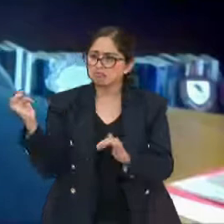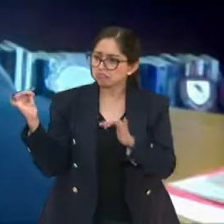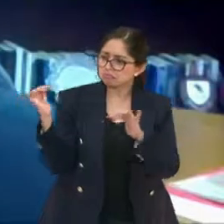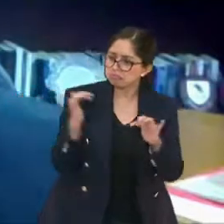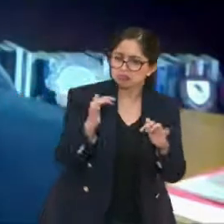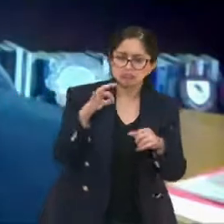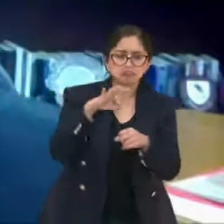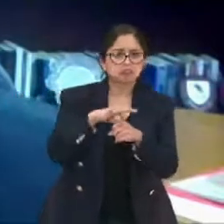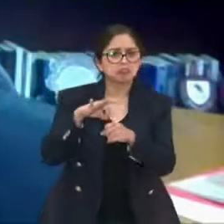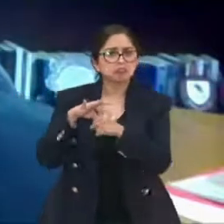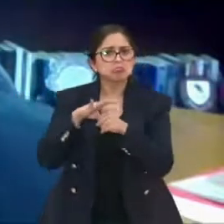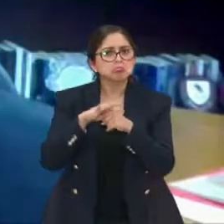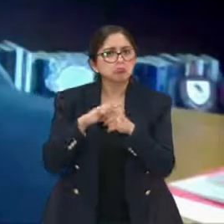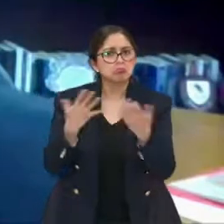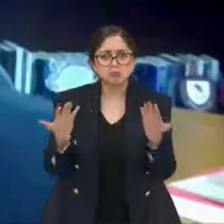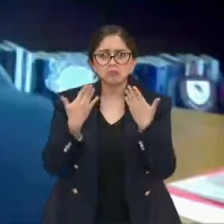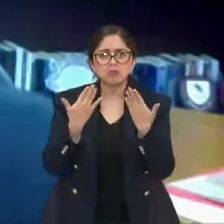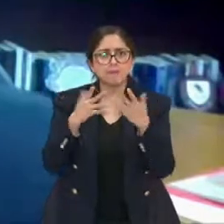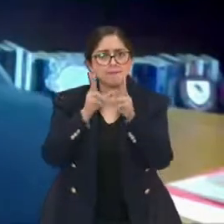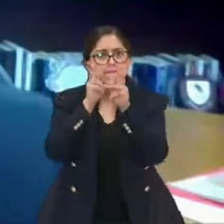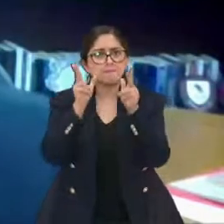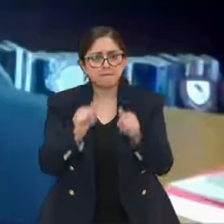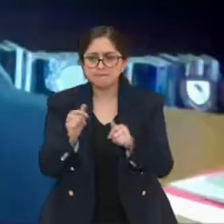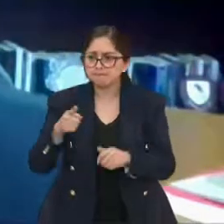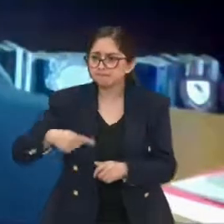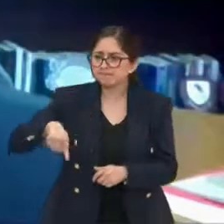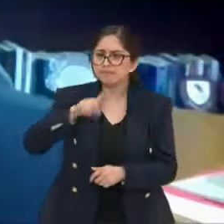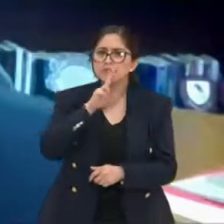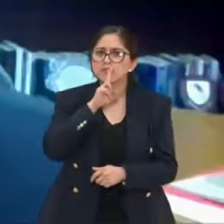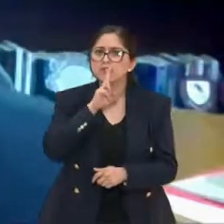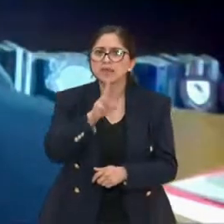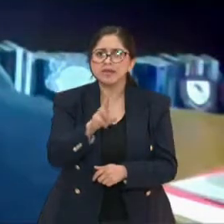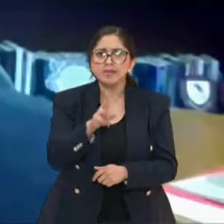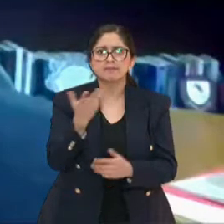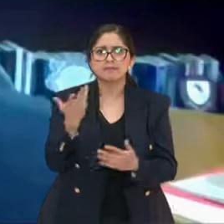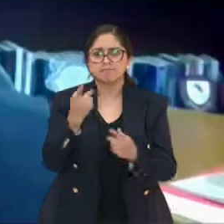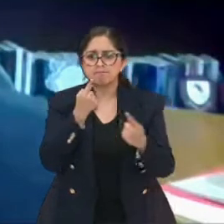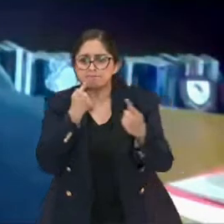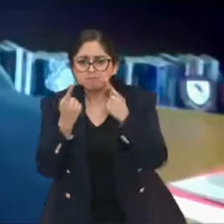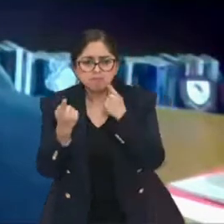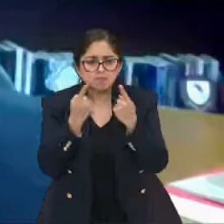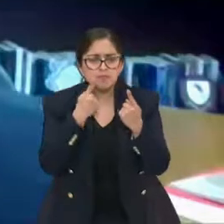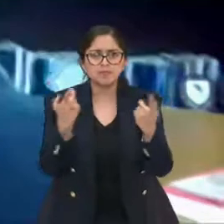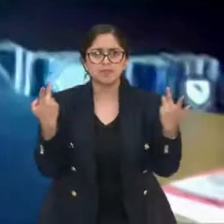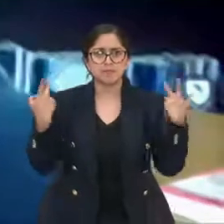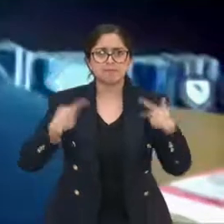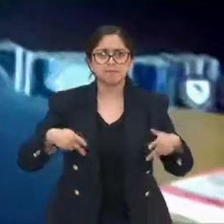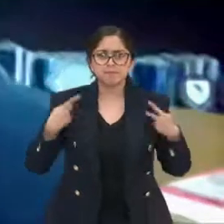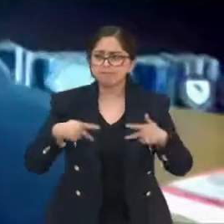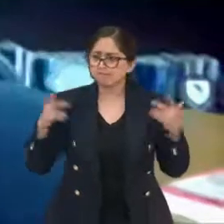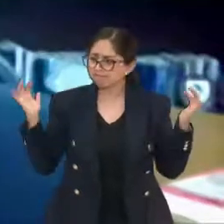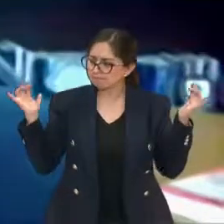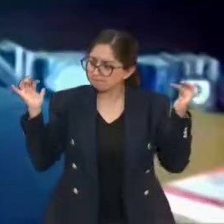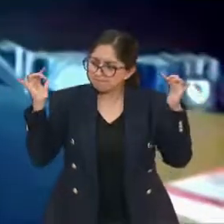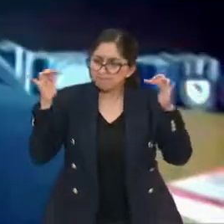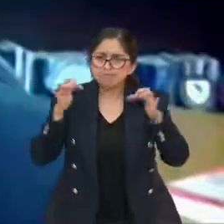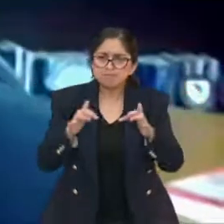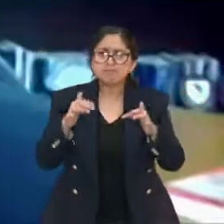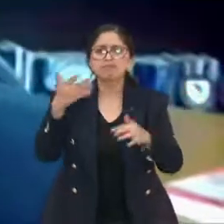civil war. However, you had a very peaceful process. The results were definitive. There was